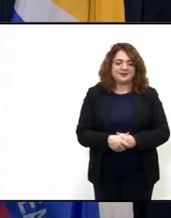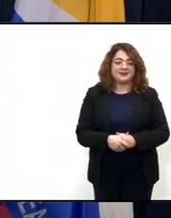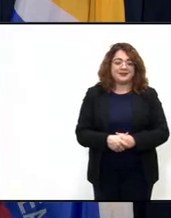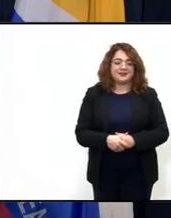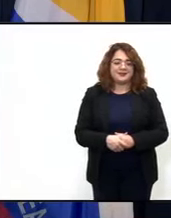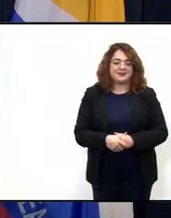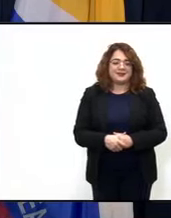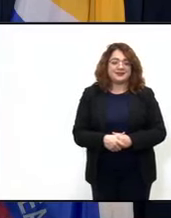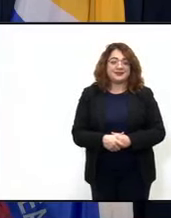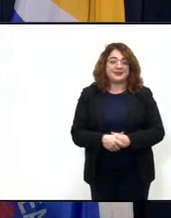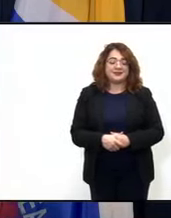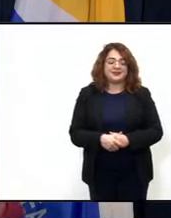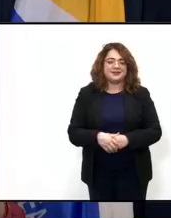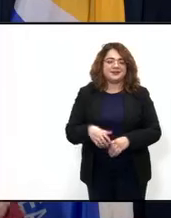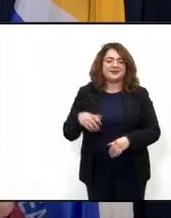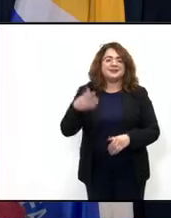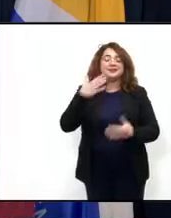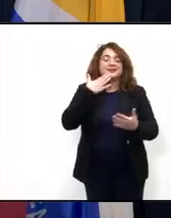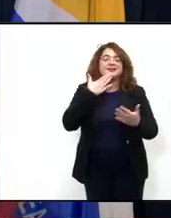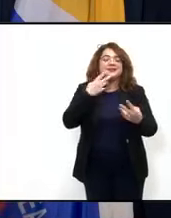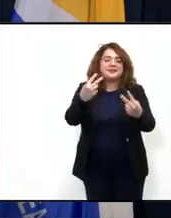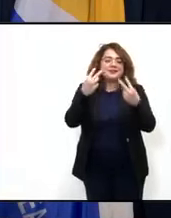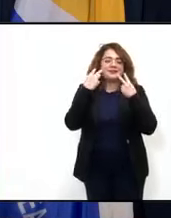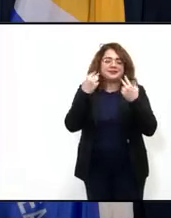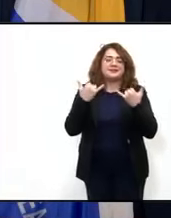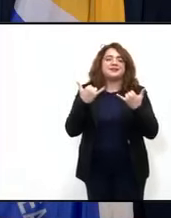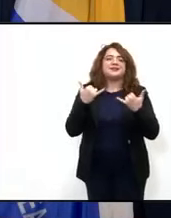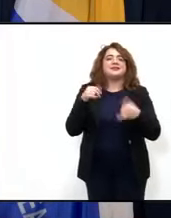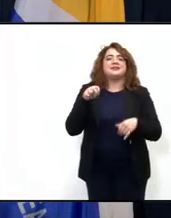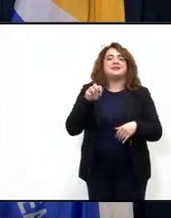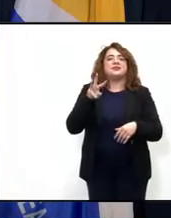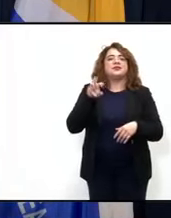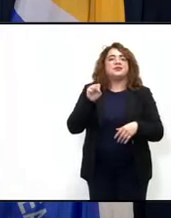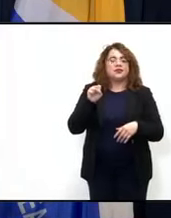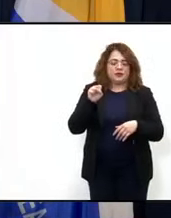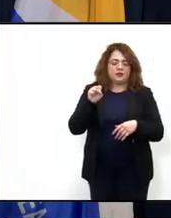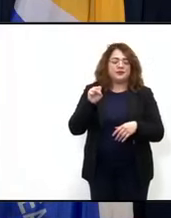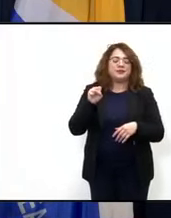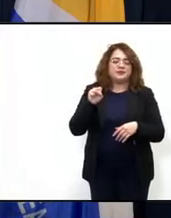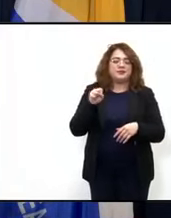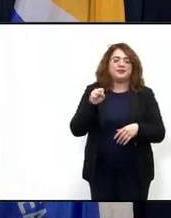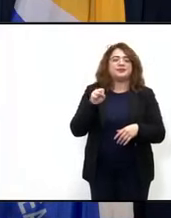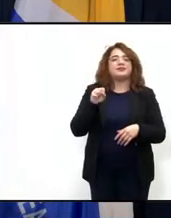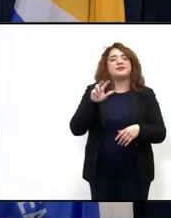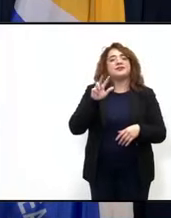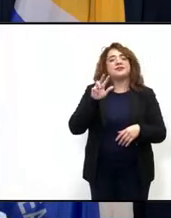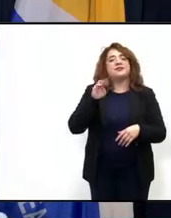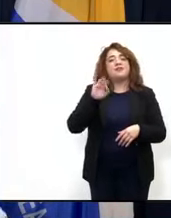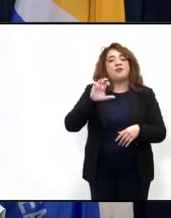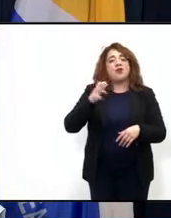Buenas tardes, gracias por acompañarnos en nuestro comunicado de prensa para hoy miércoles 3 de marzo del